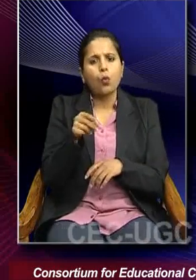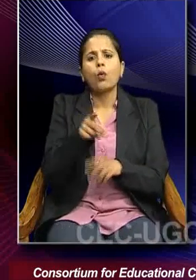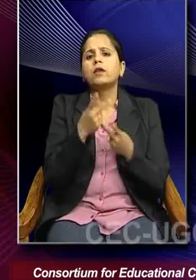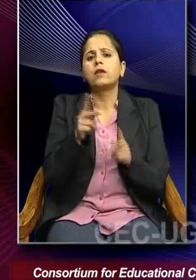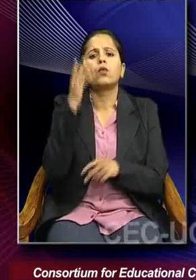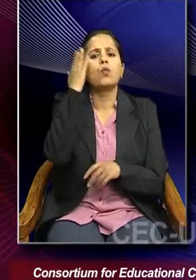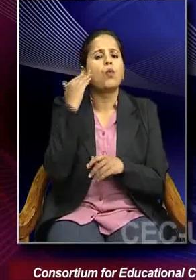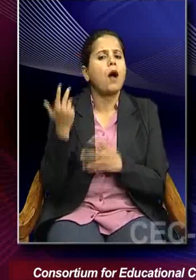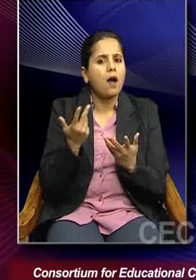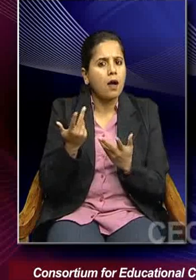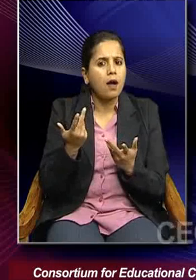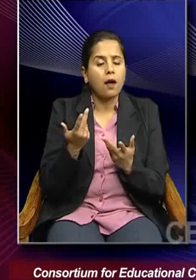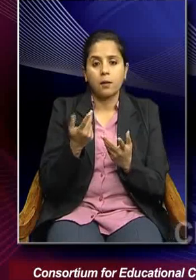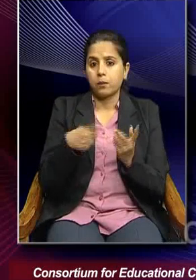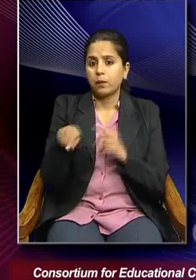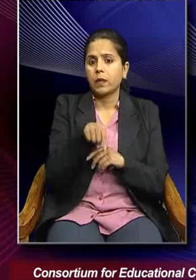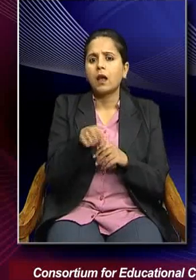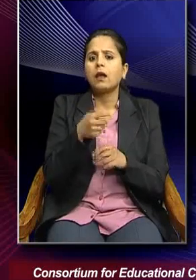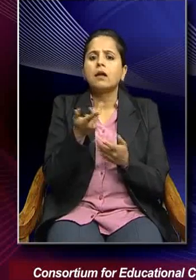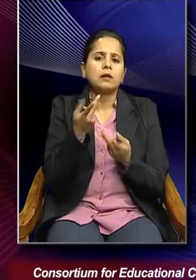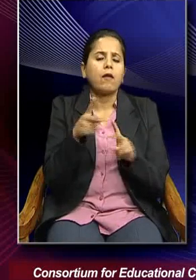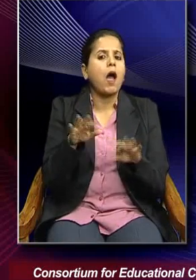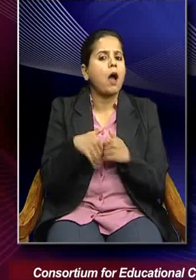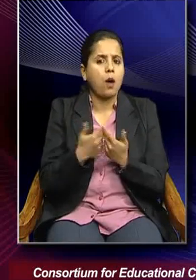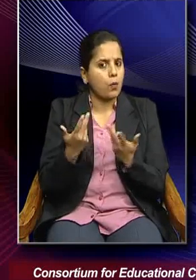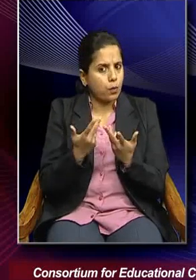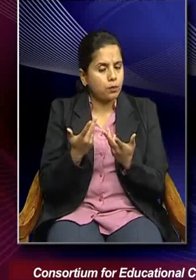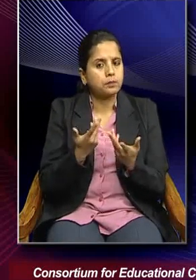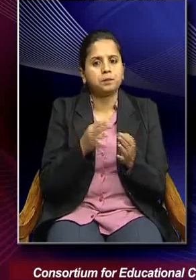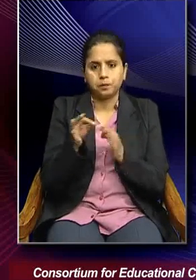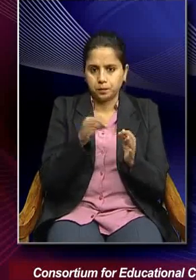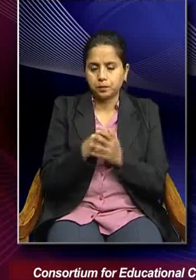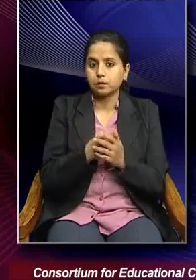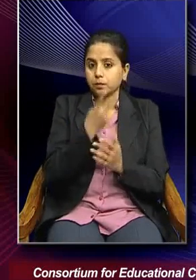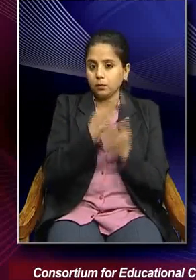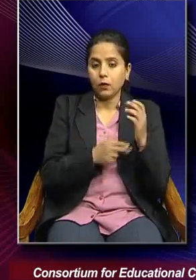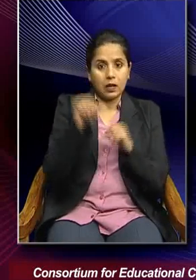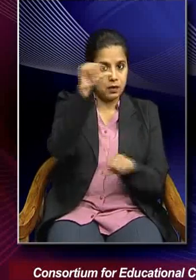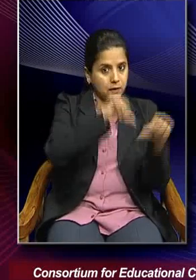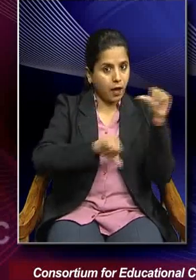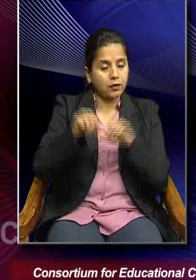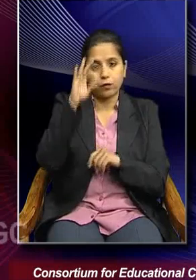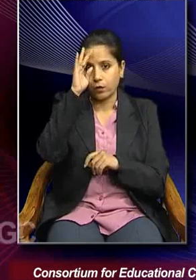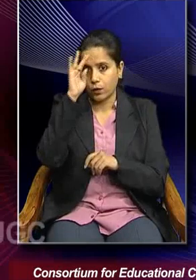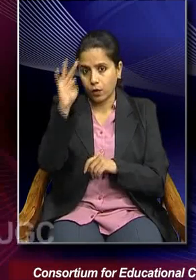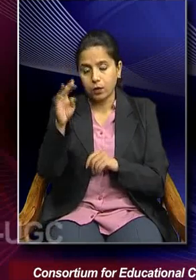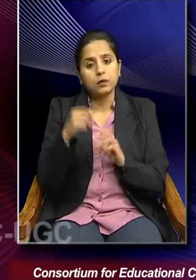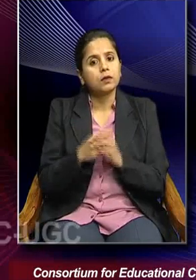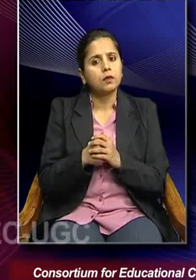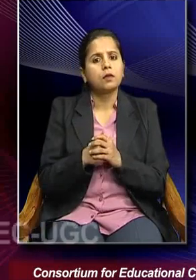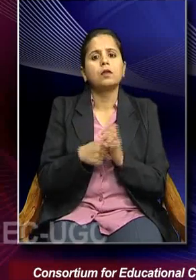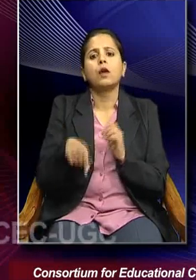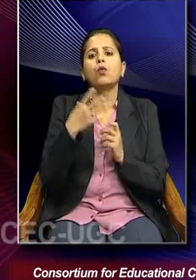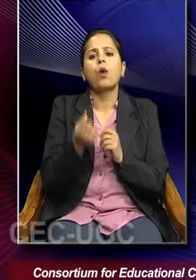they different, or on what basis are they different? So, both science and philosophy seeks